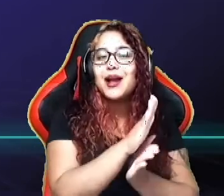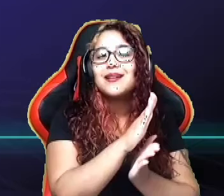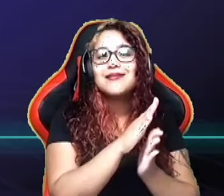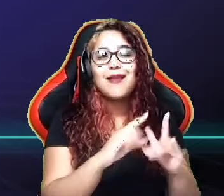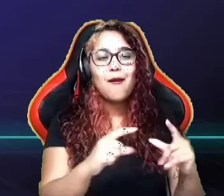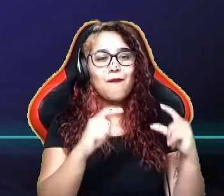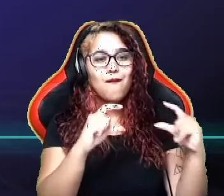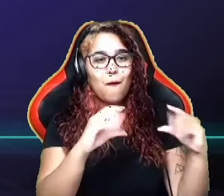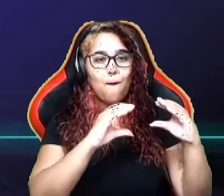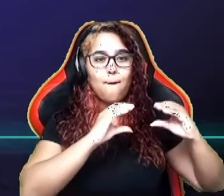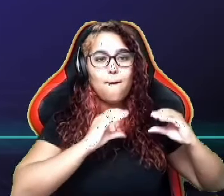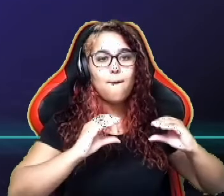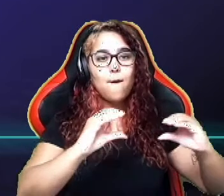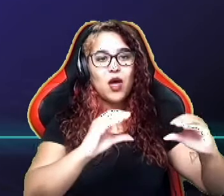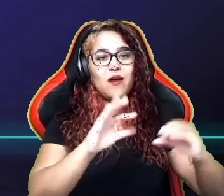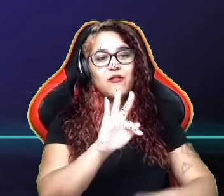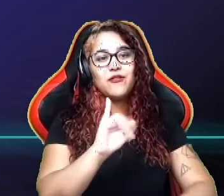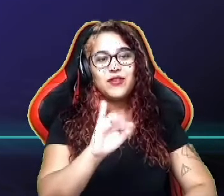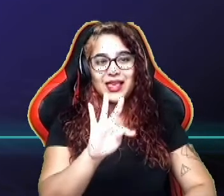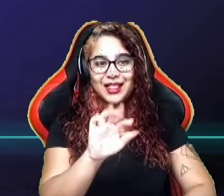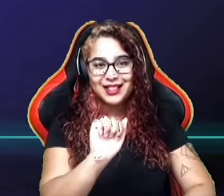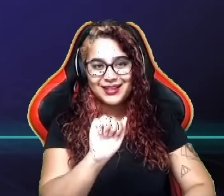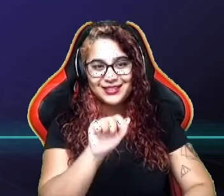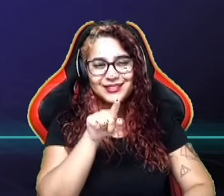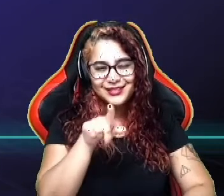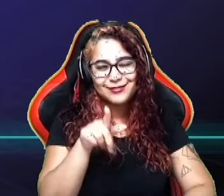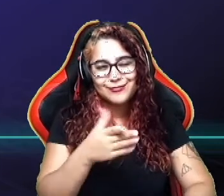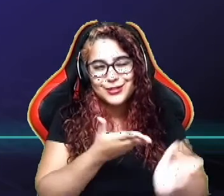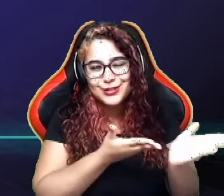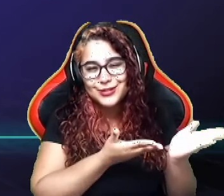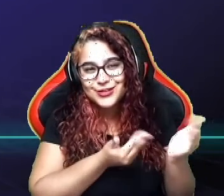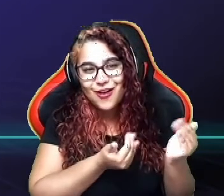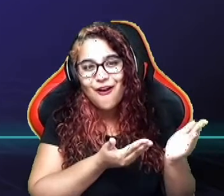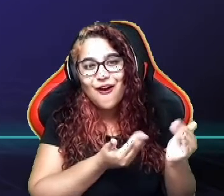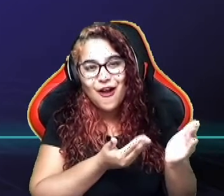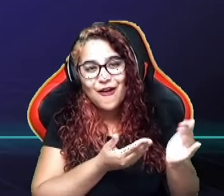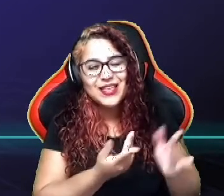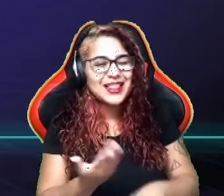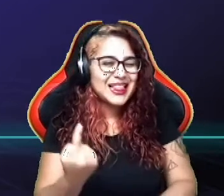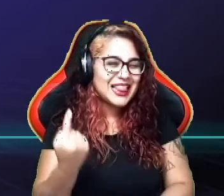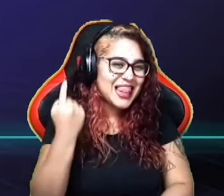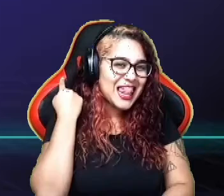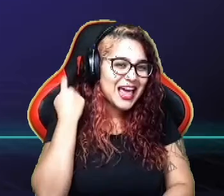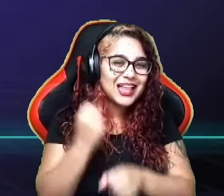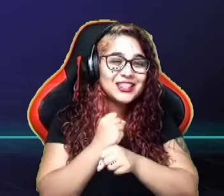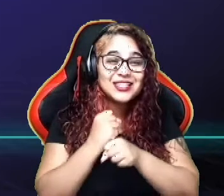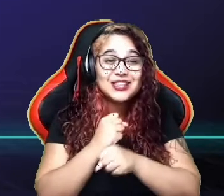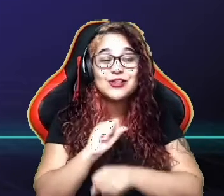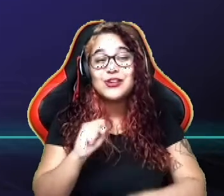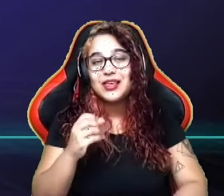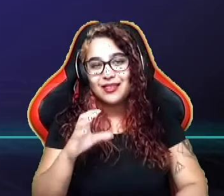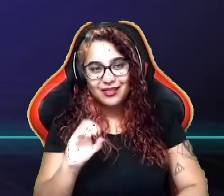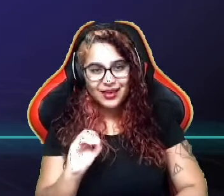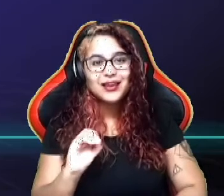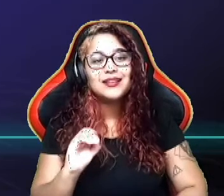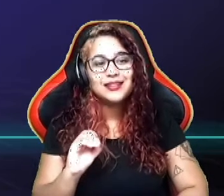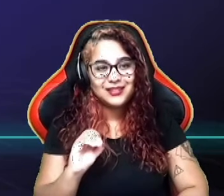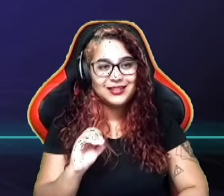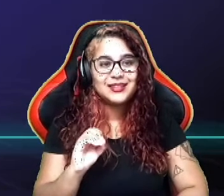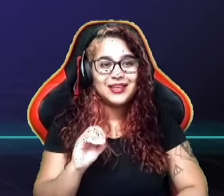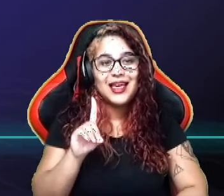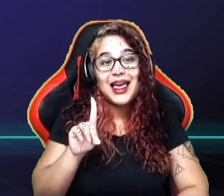And there was a cassette that was going to be sold with the magazine in an edition.